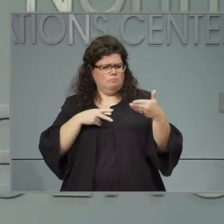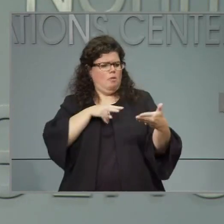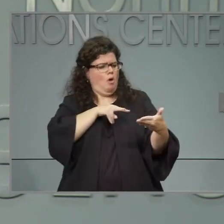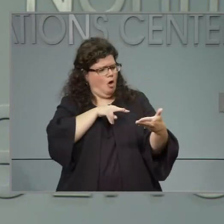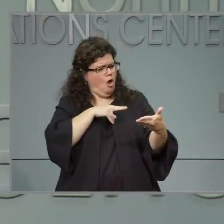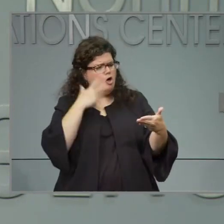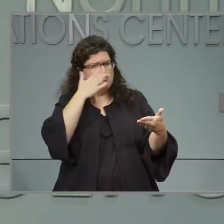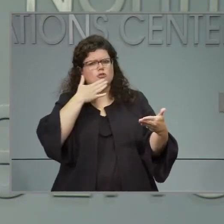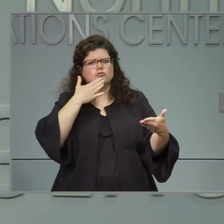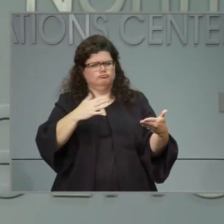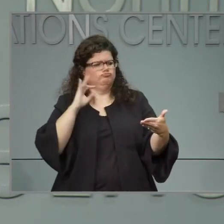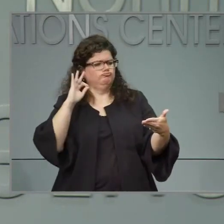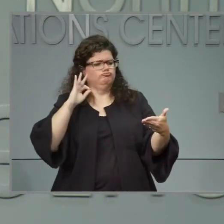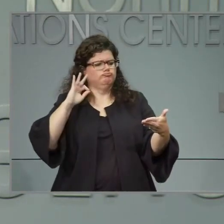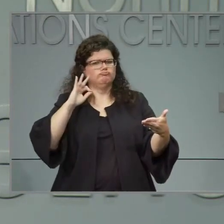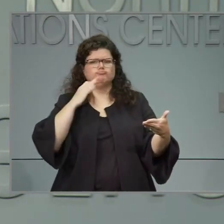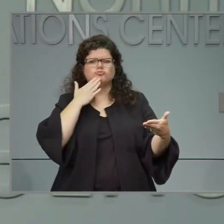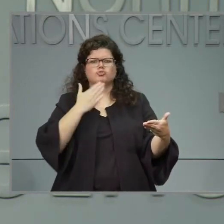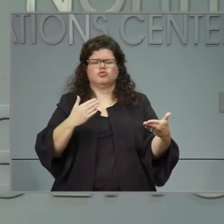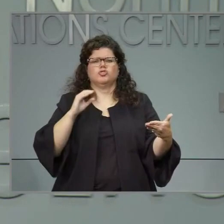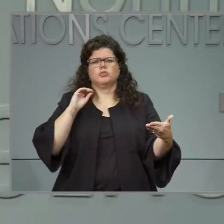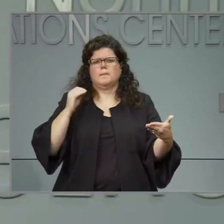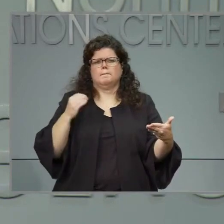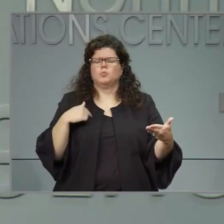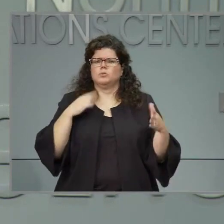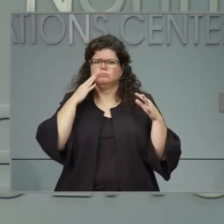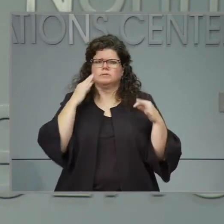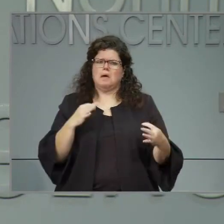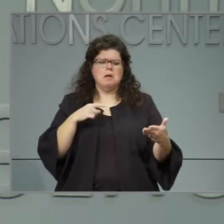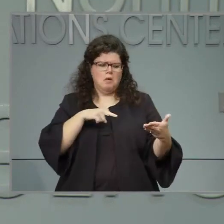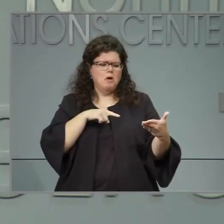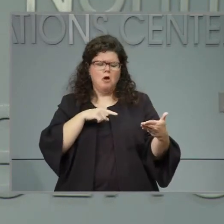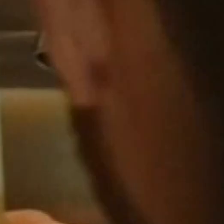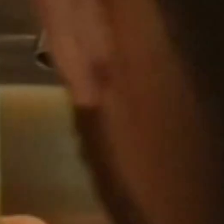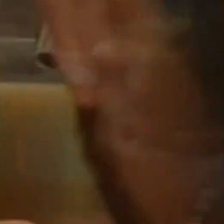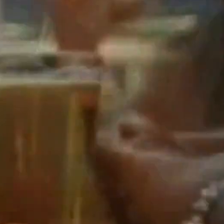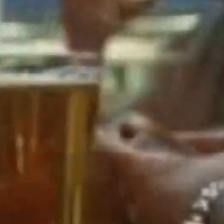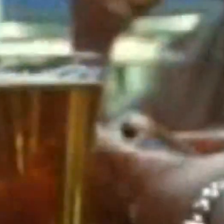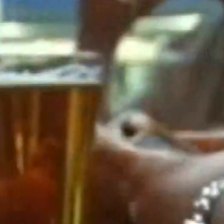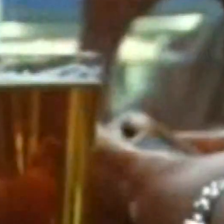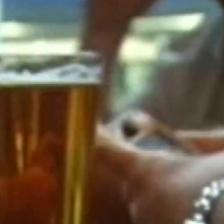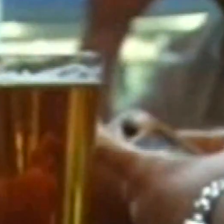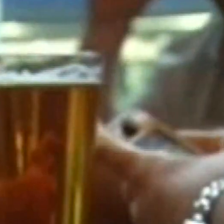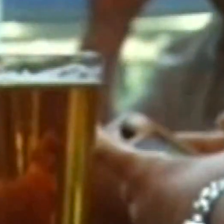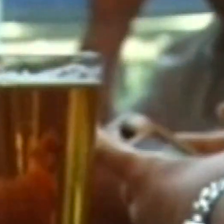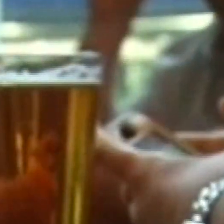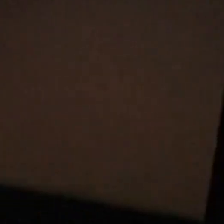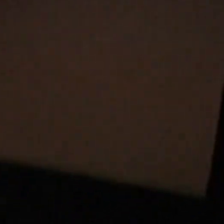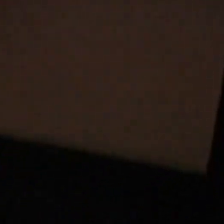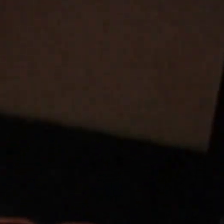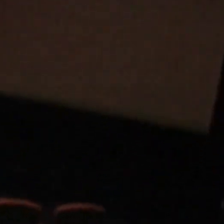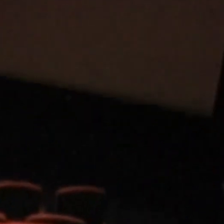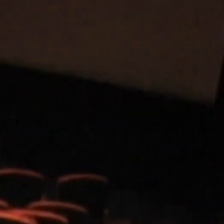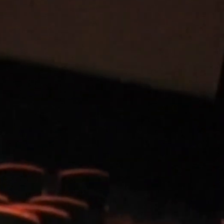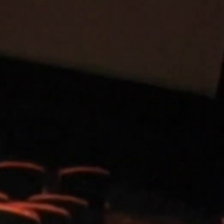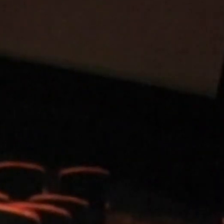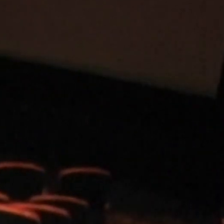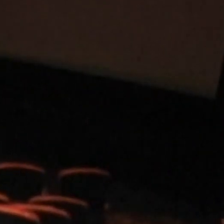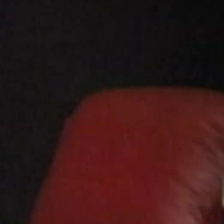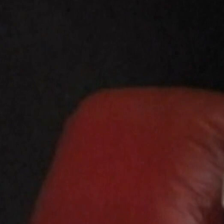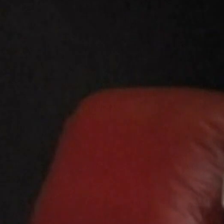that was determined to be a good number for these sizes arena. The duration of this executive order is